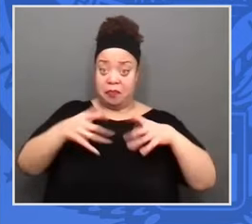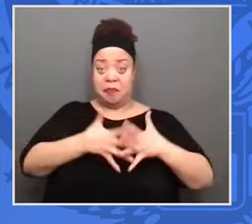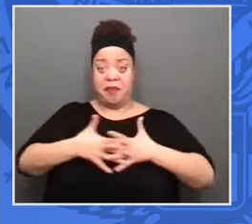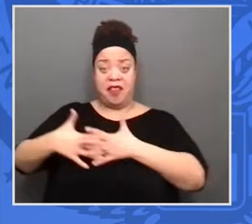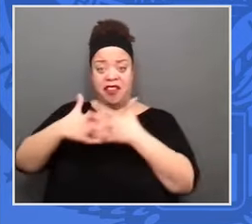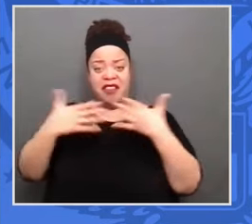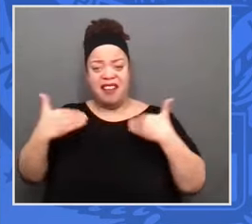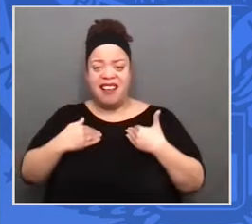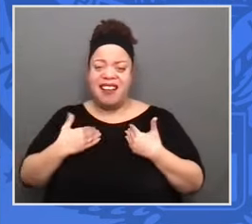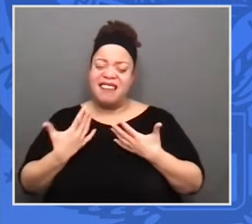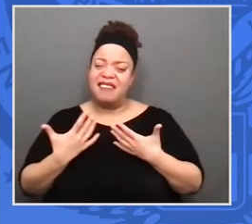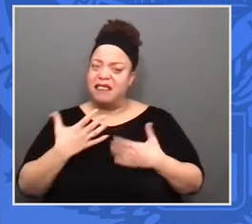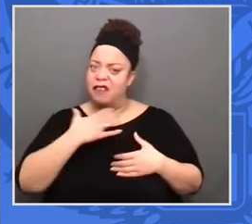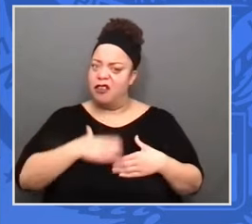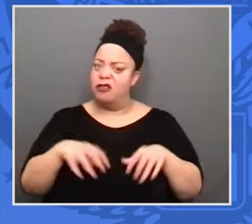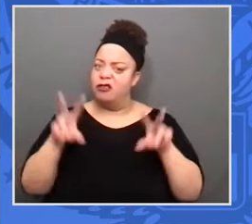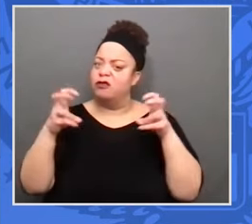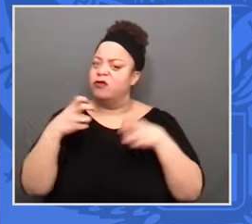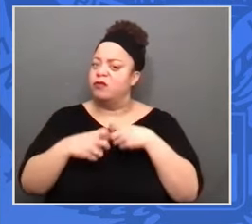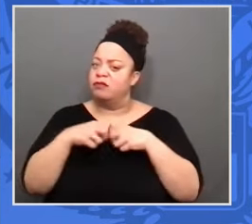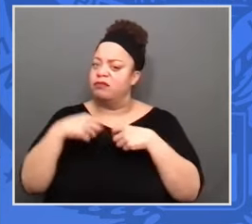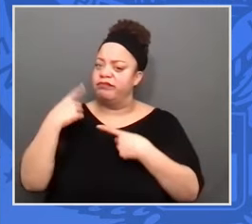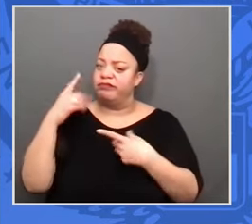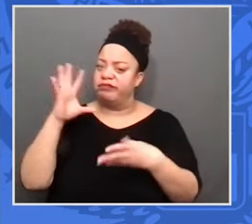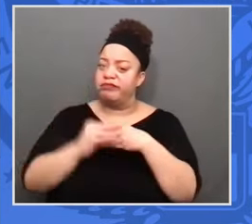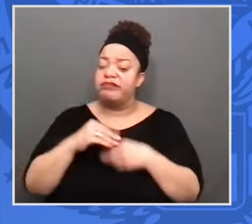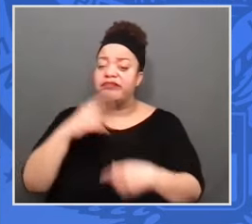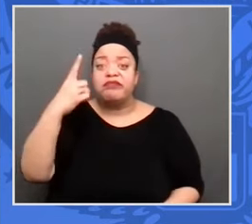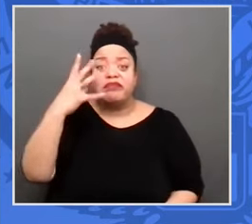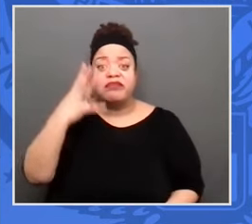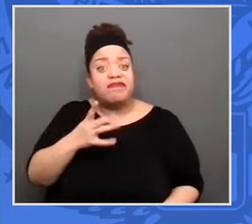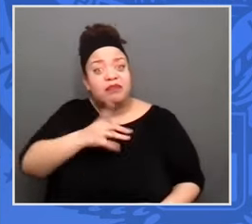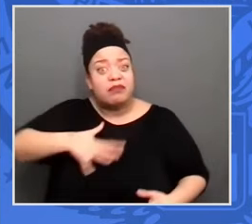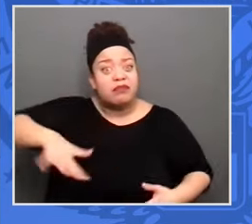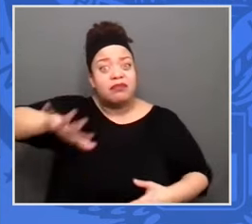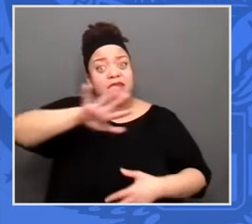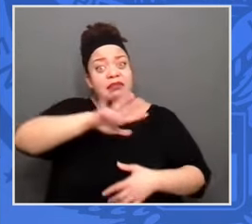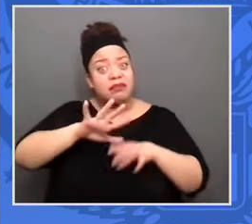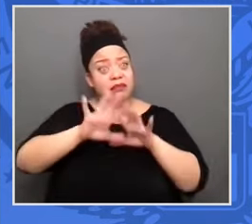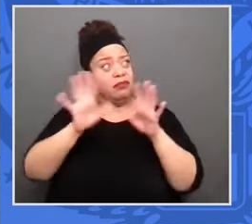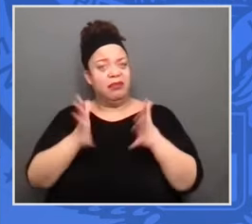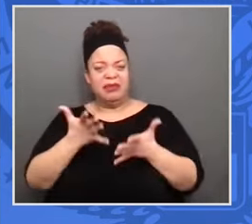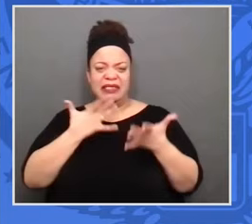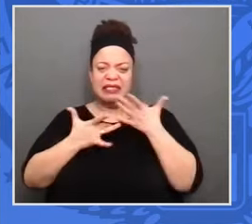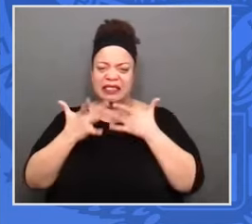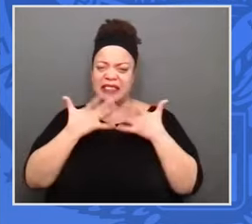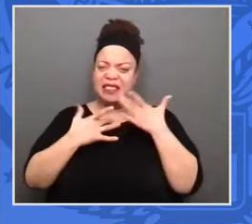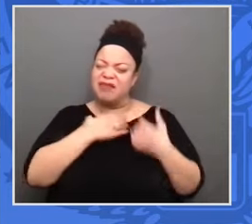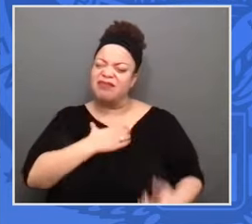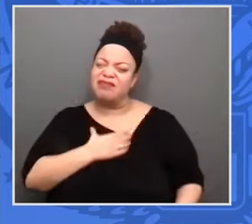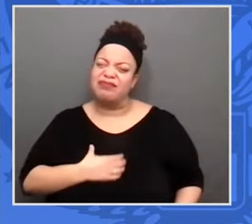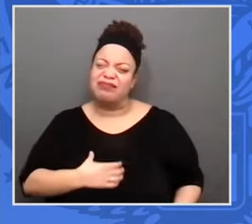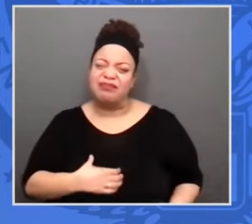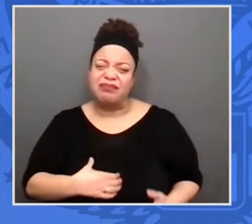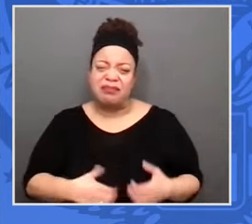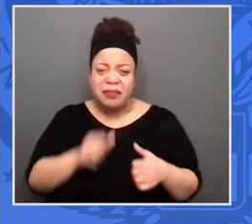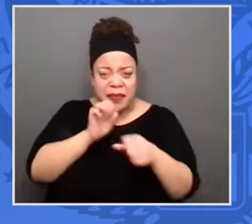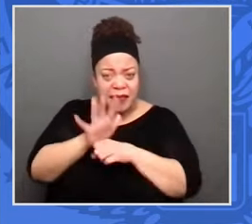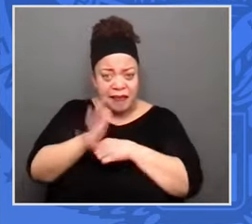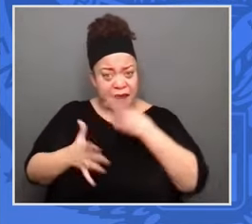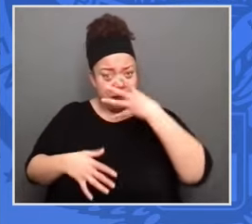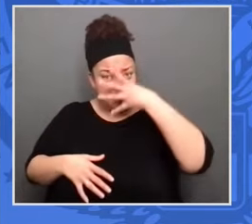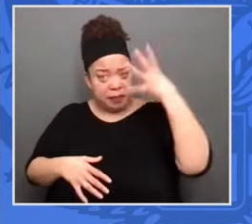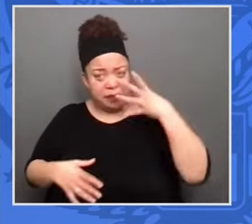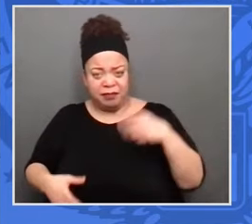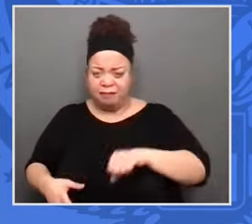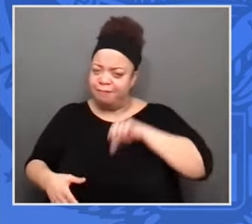hungry. As an immigrant and a proud American citizen, I know how Americans respond to a crisis. We step up